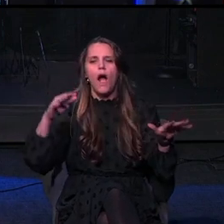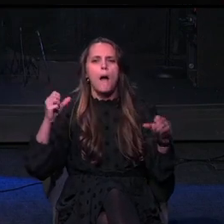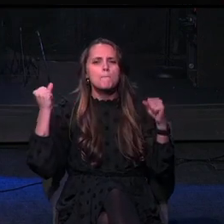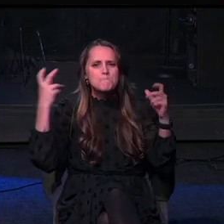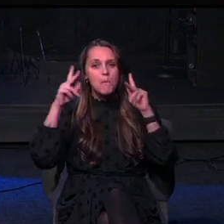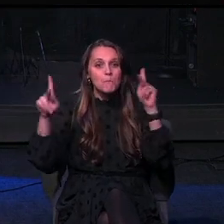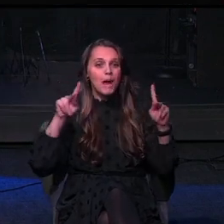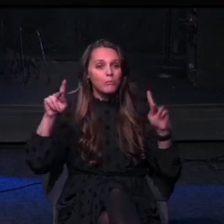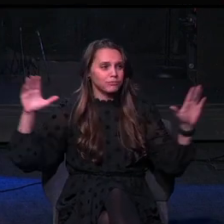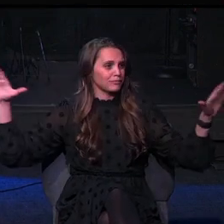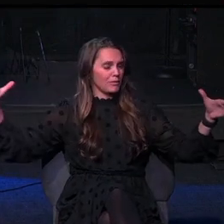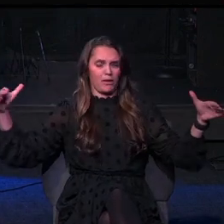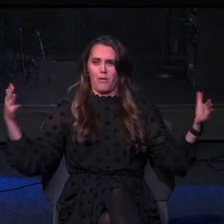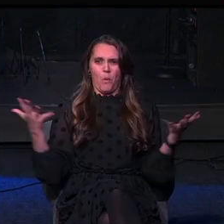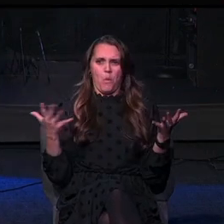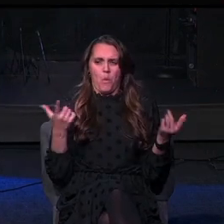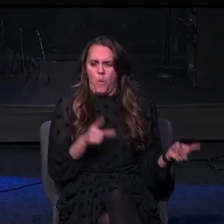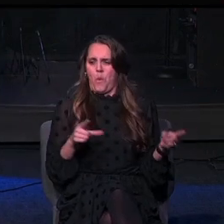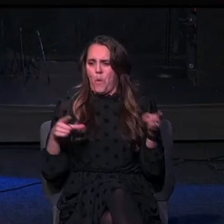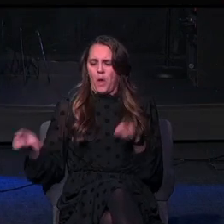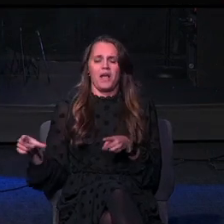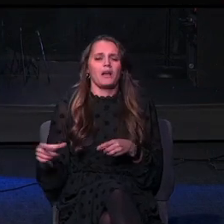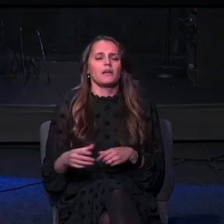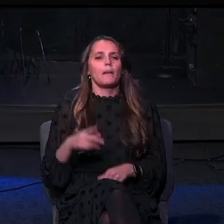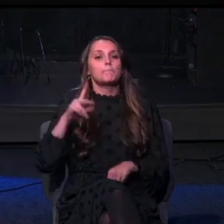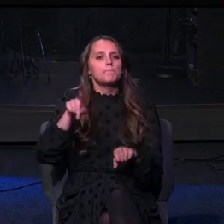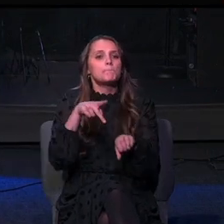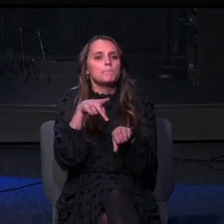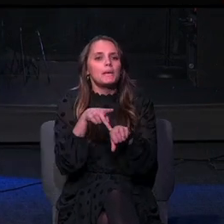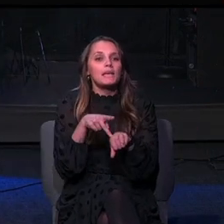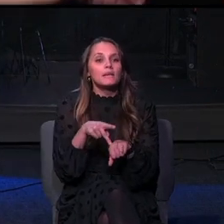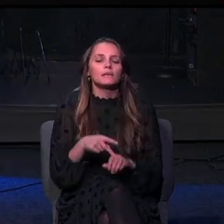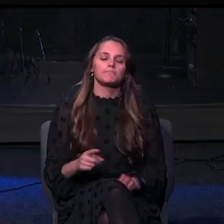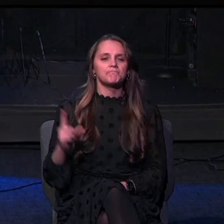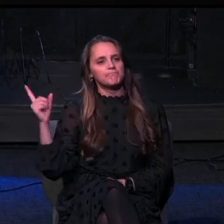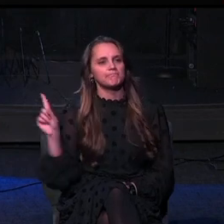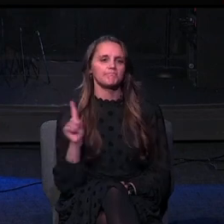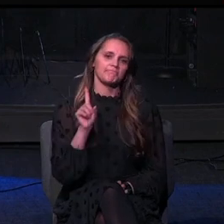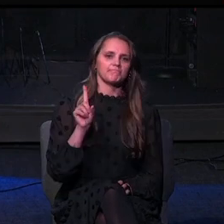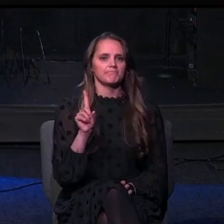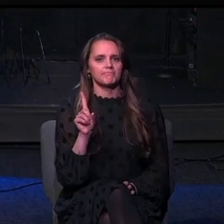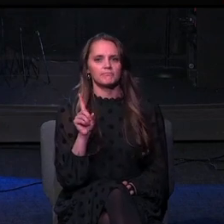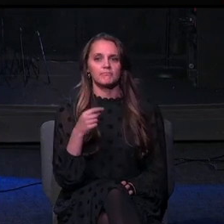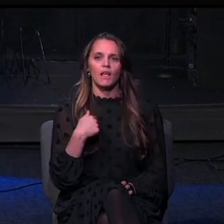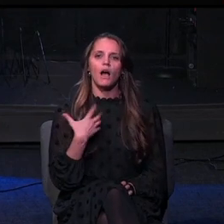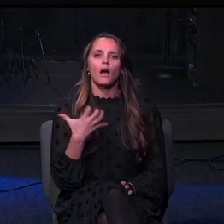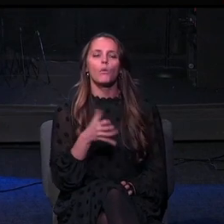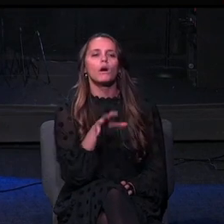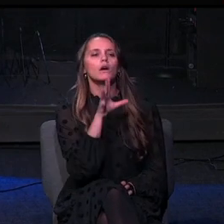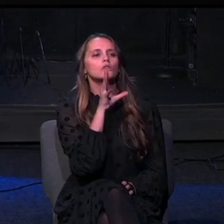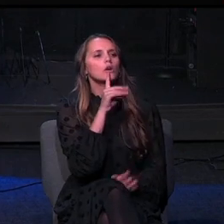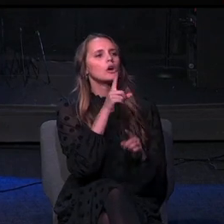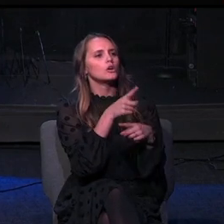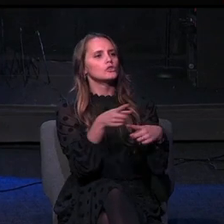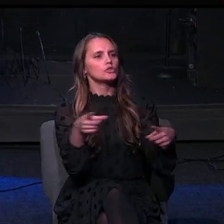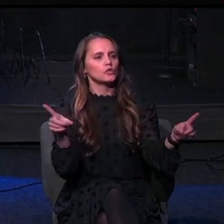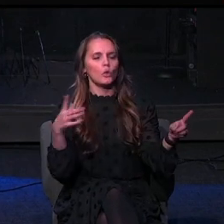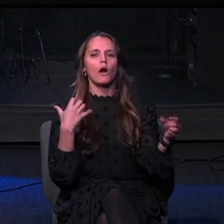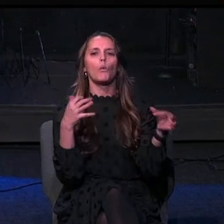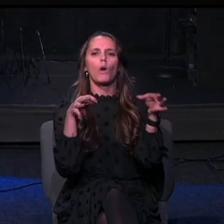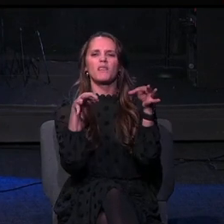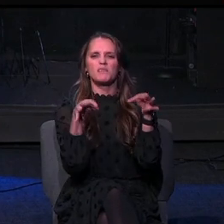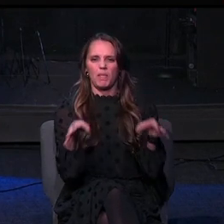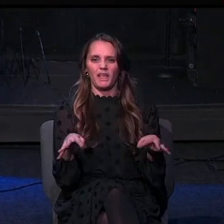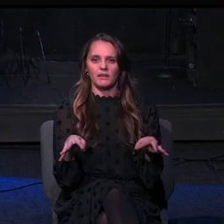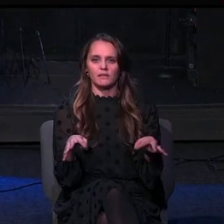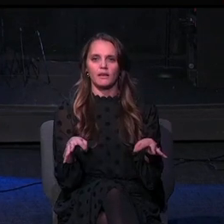on right now? And Peter, right, Mr. Foot in his mouth, Peter steps up and he goes, I want to talk to you guys for a second and I want to explain something to you.